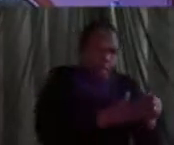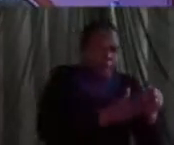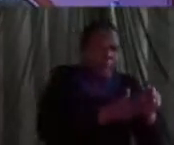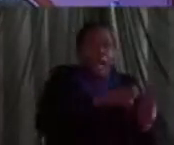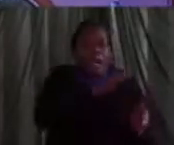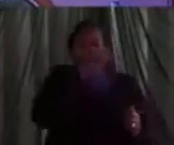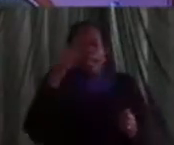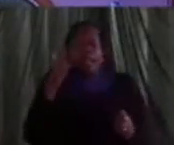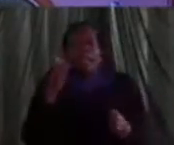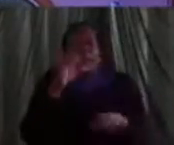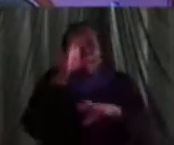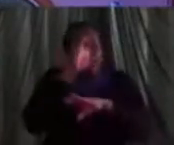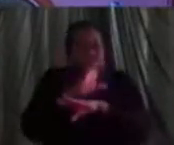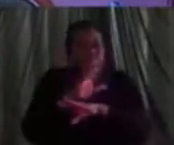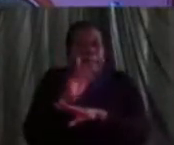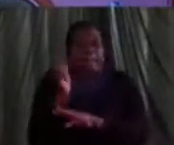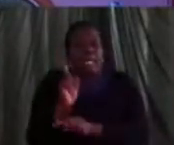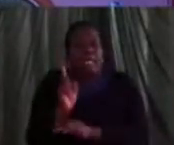minister.